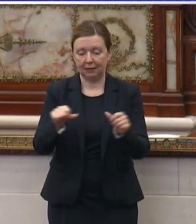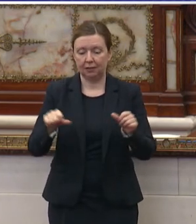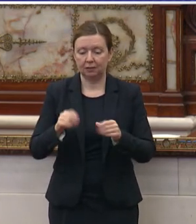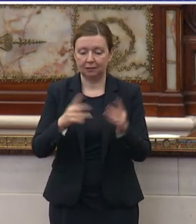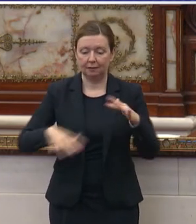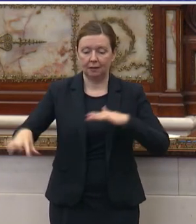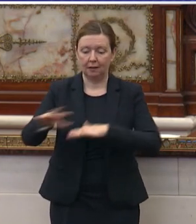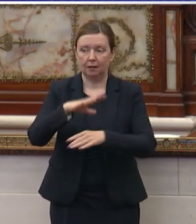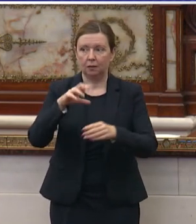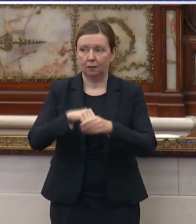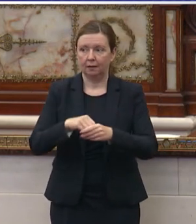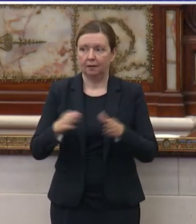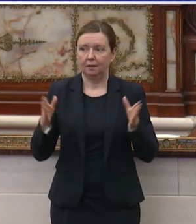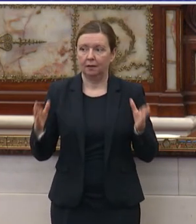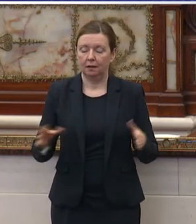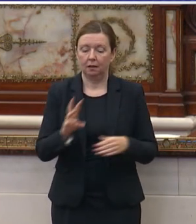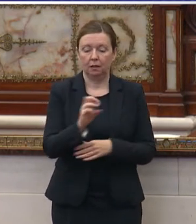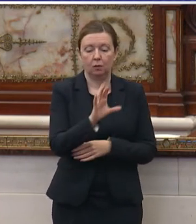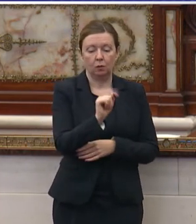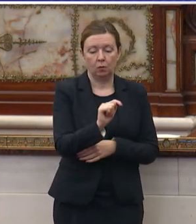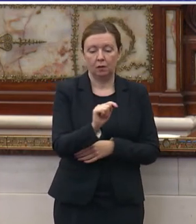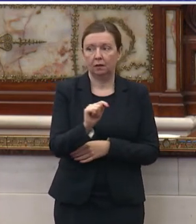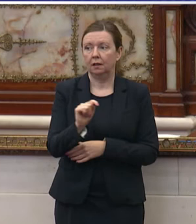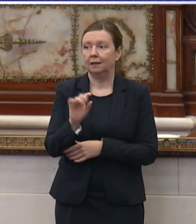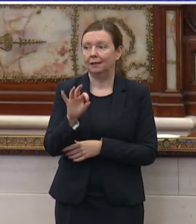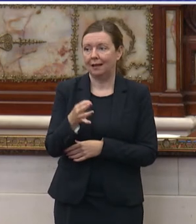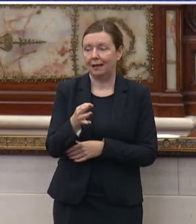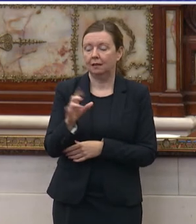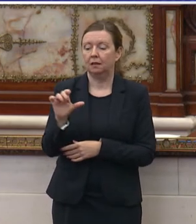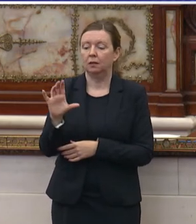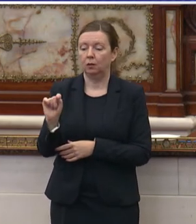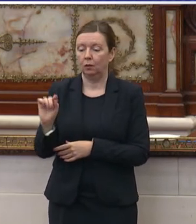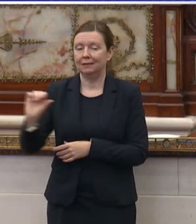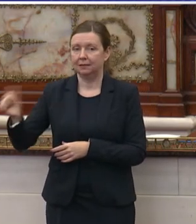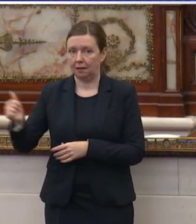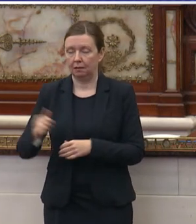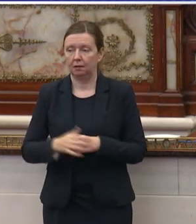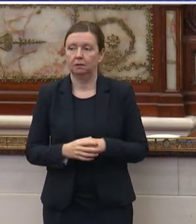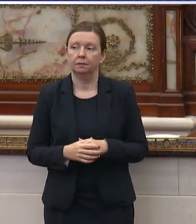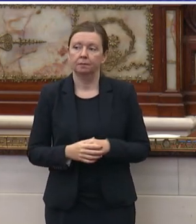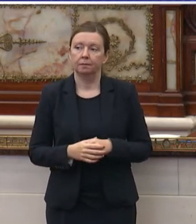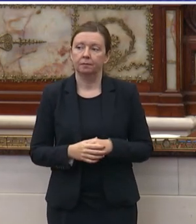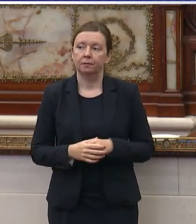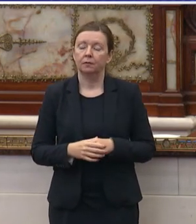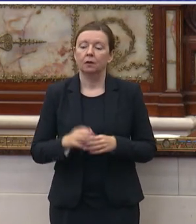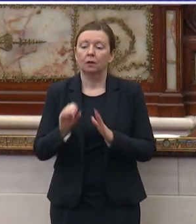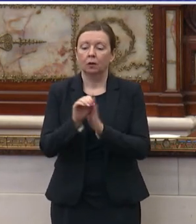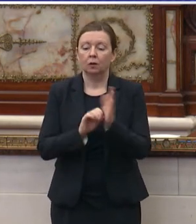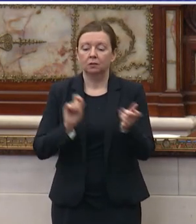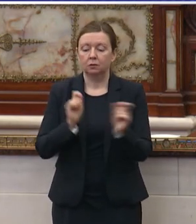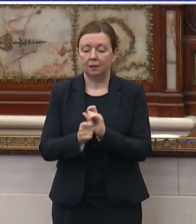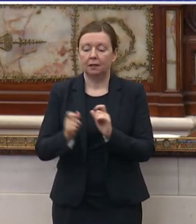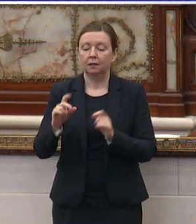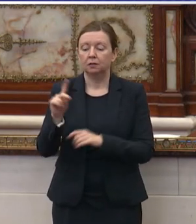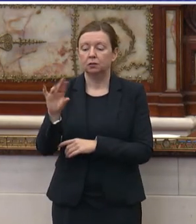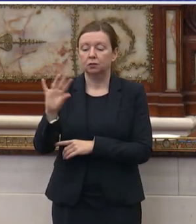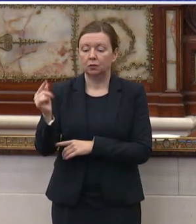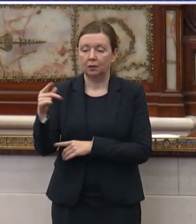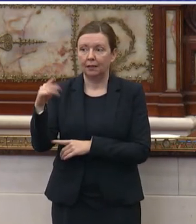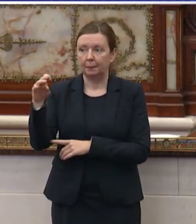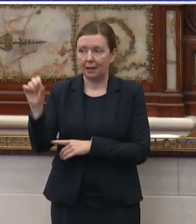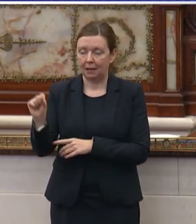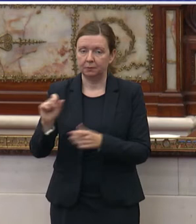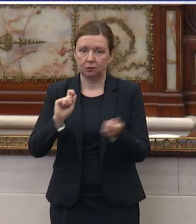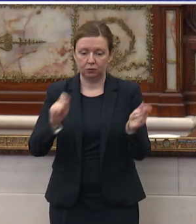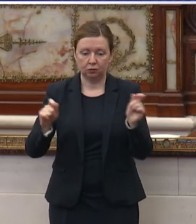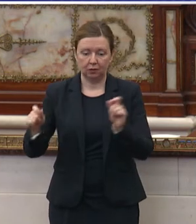located within an area bounded by Walnut Street, 9th Street, Locust Street, and 10th Street. Mandate ordinance to amend the Philadelphia zoning maps by changing the zoning